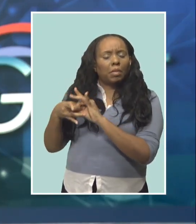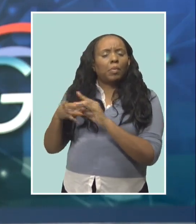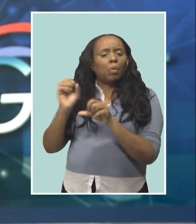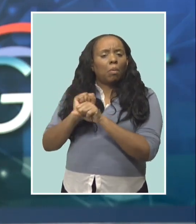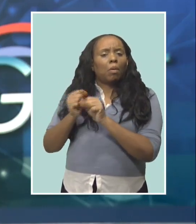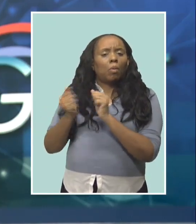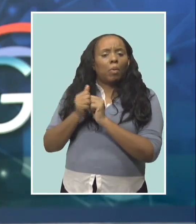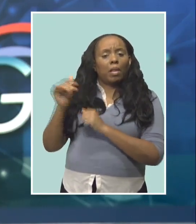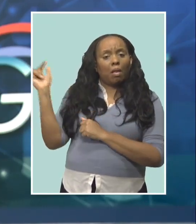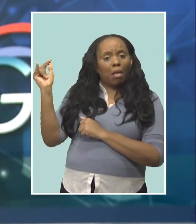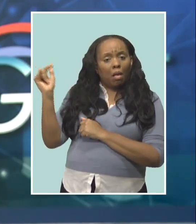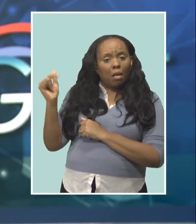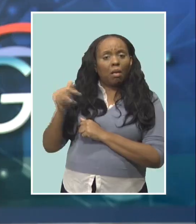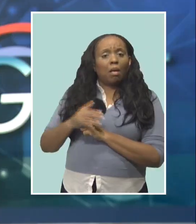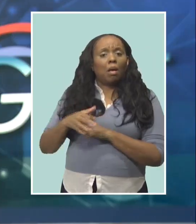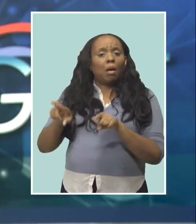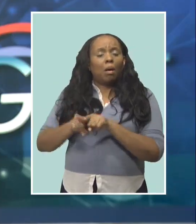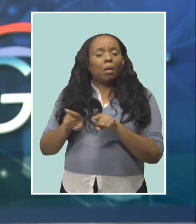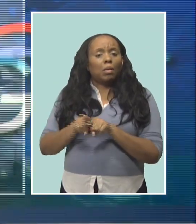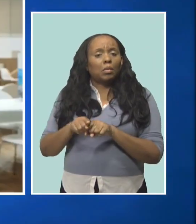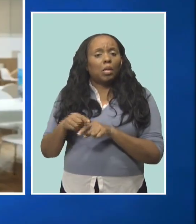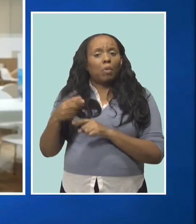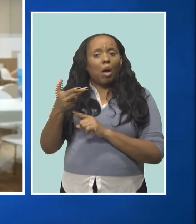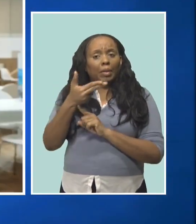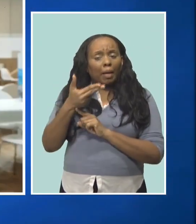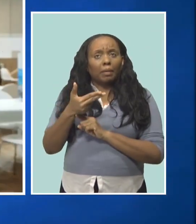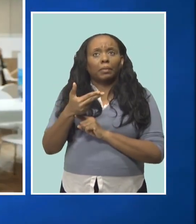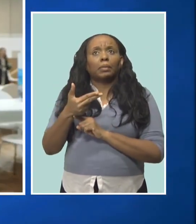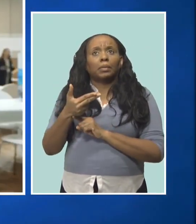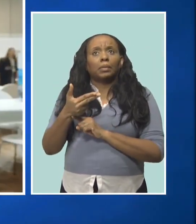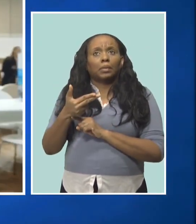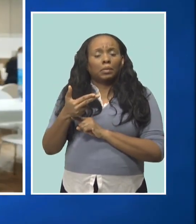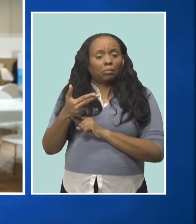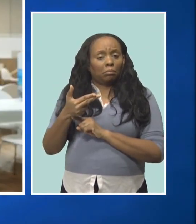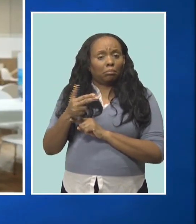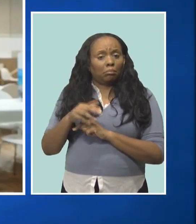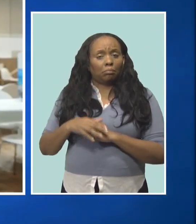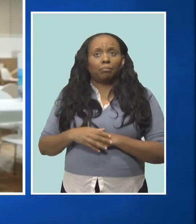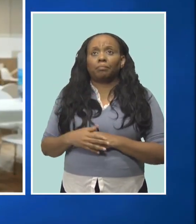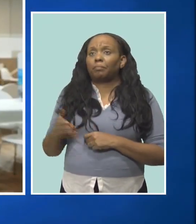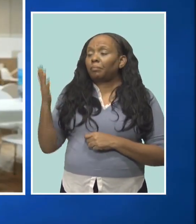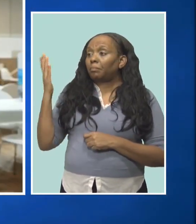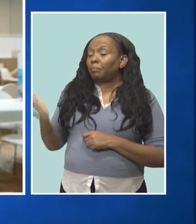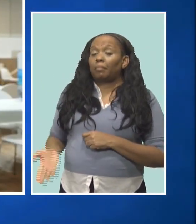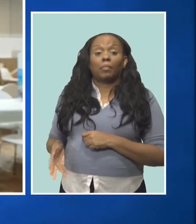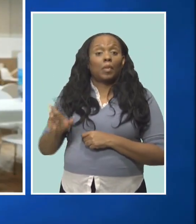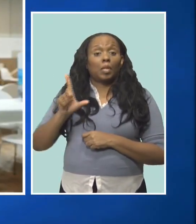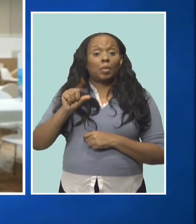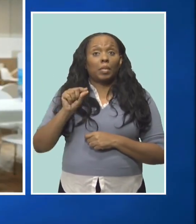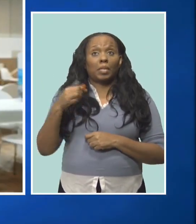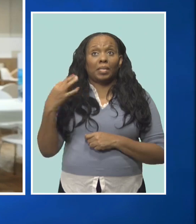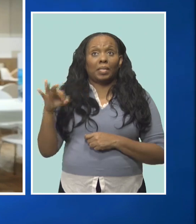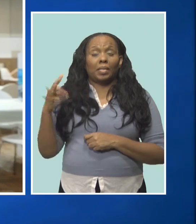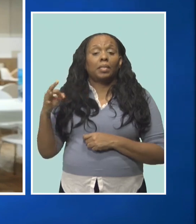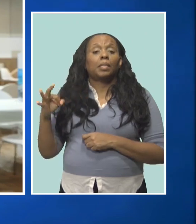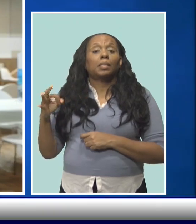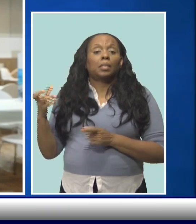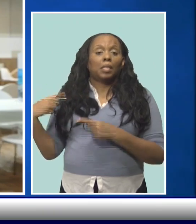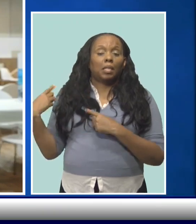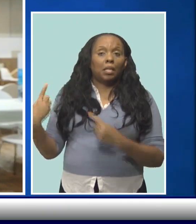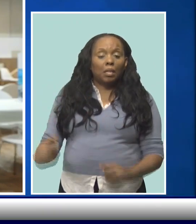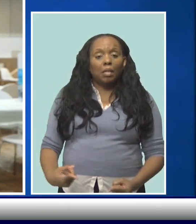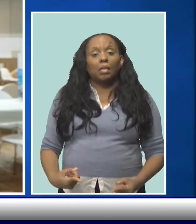the hotel room stock increases. We have, for the first time since 2019, Barbados Connect, a